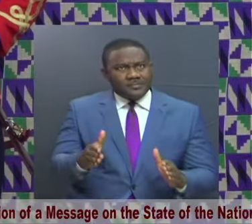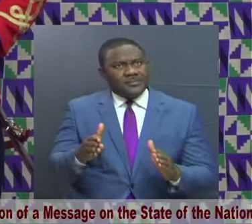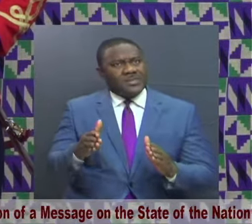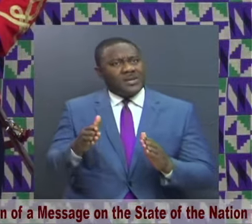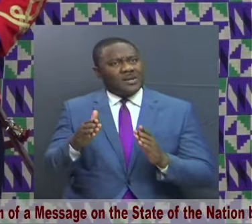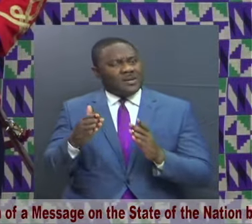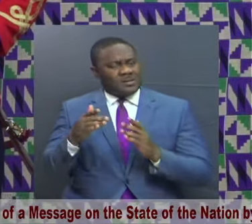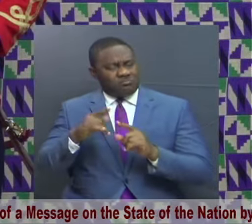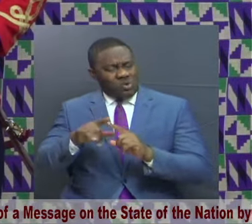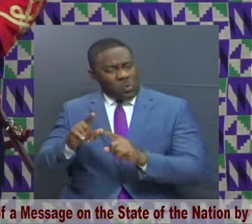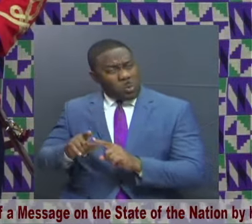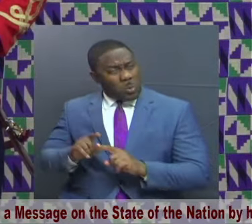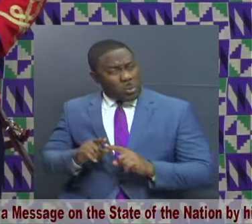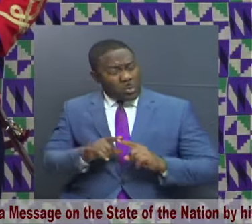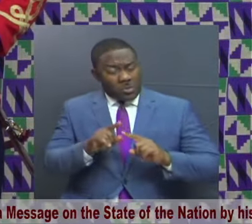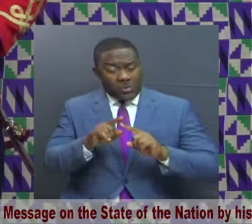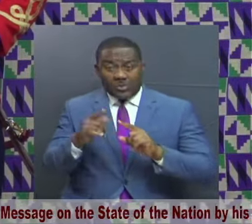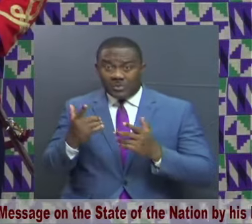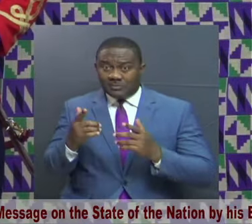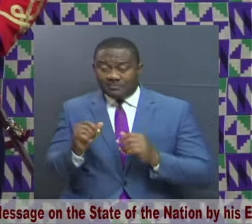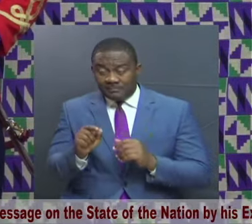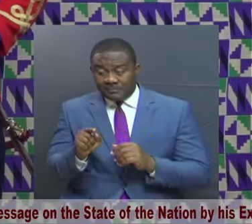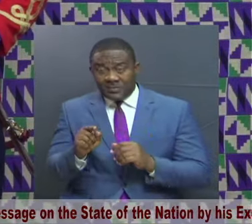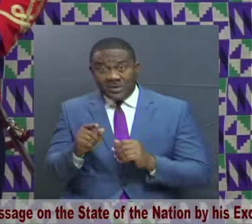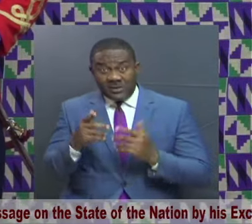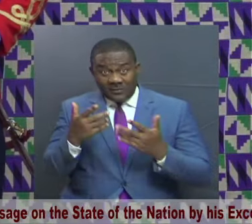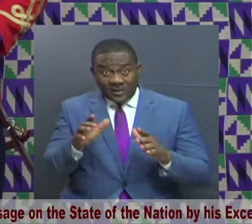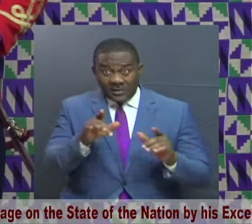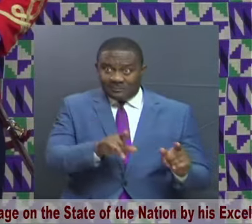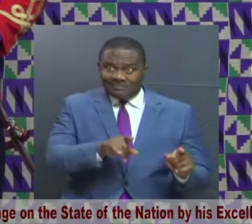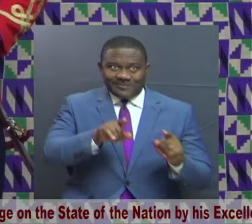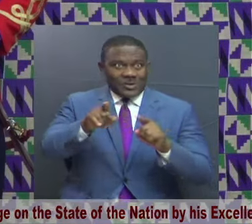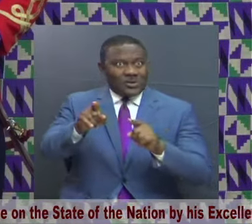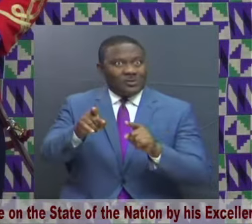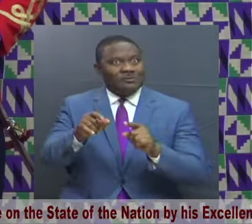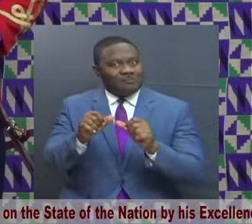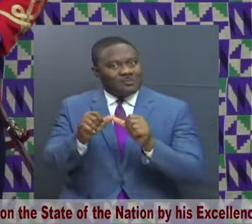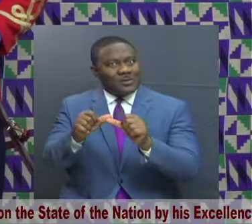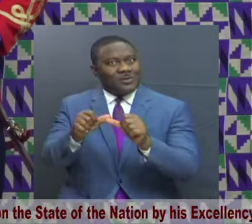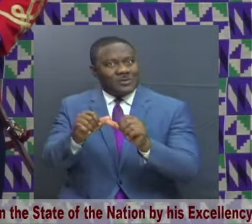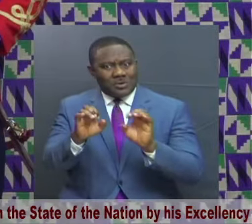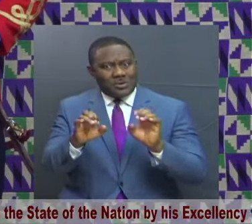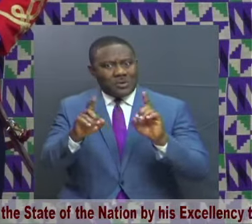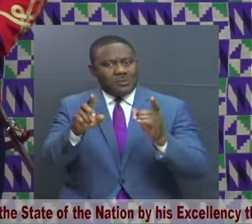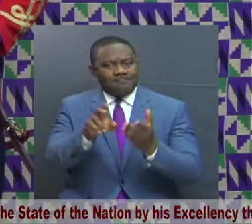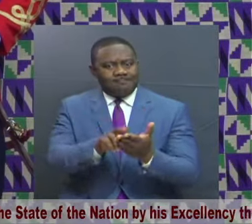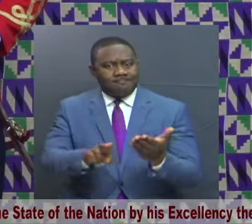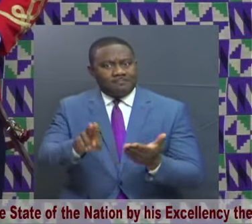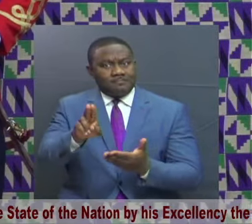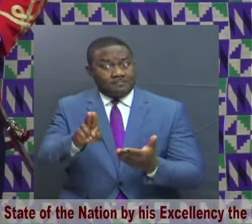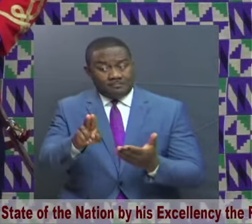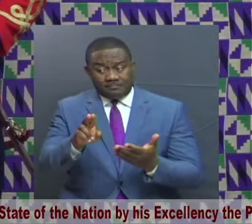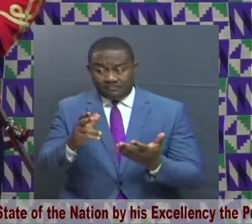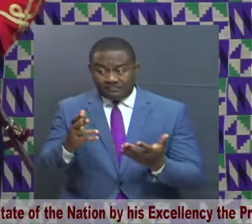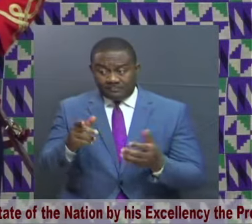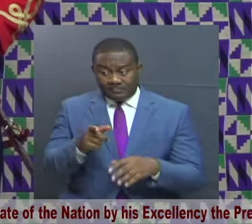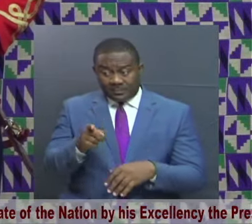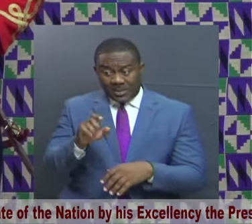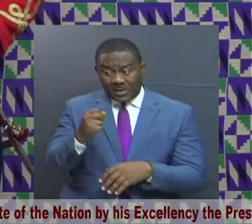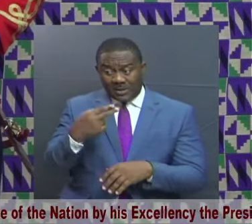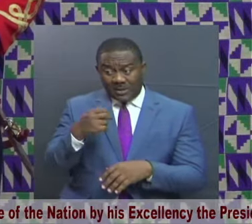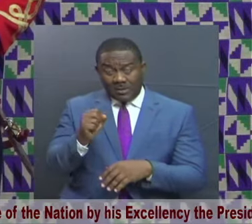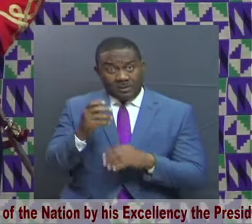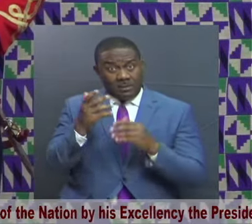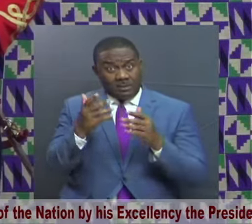those attending Senior High School who will go into further education even if they stop at high school at